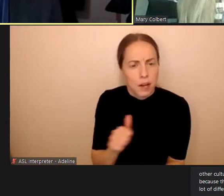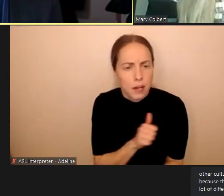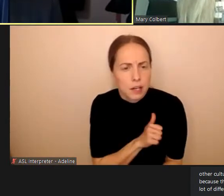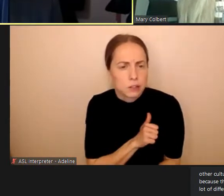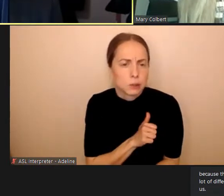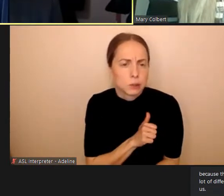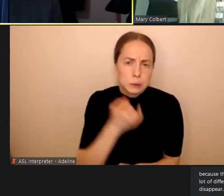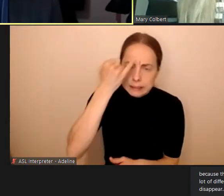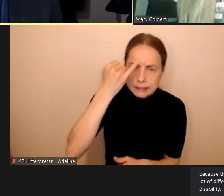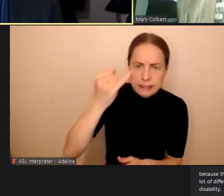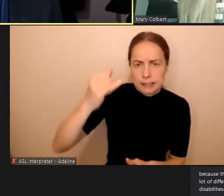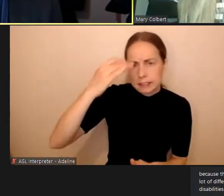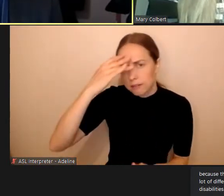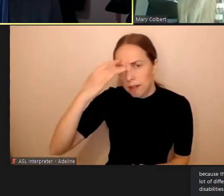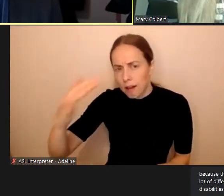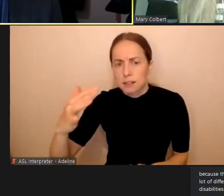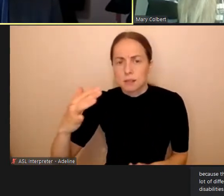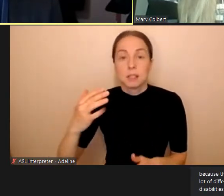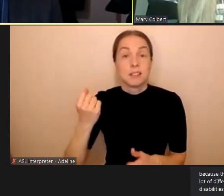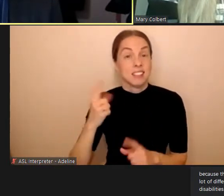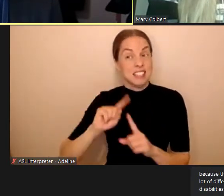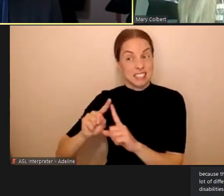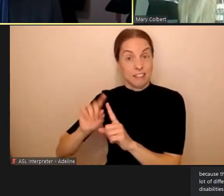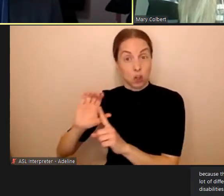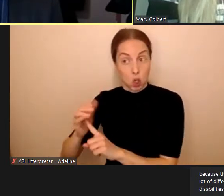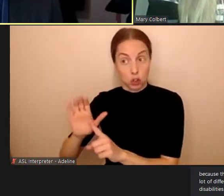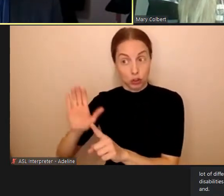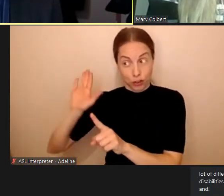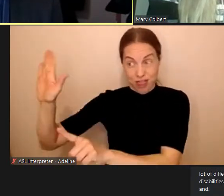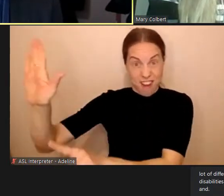philosophies around disabilities when you get into different cultures.